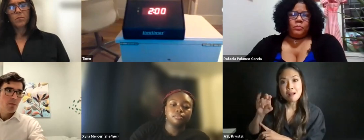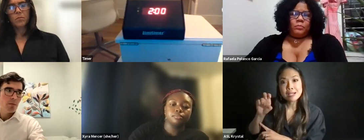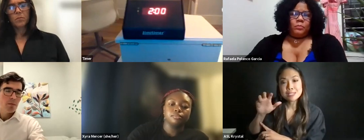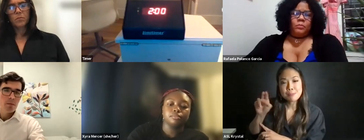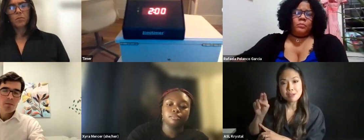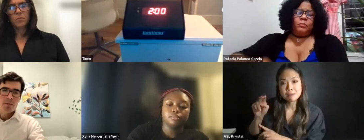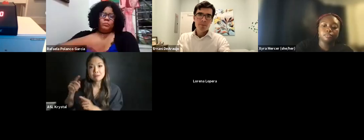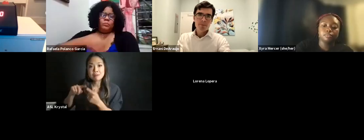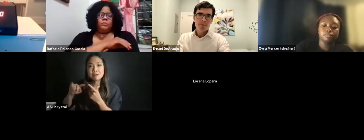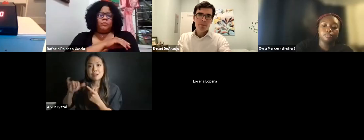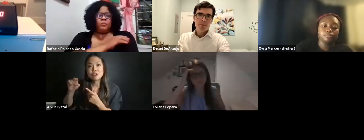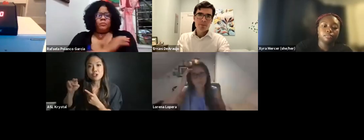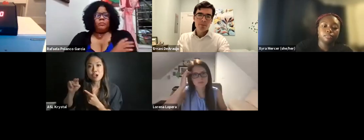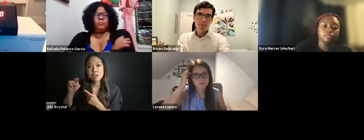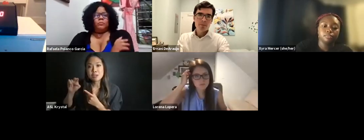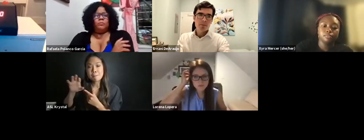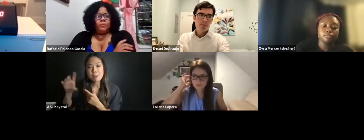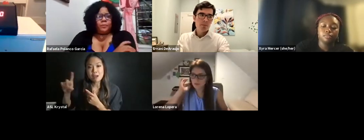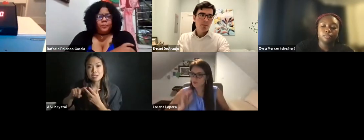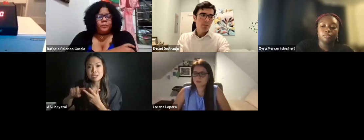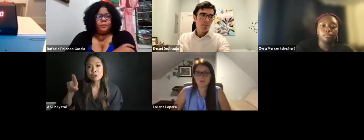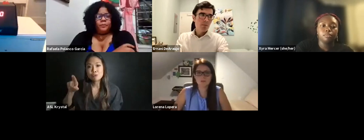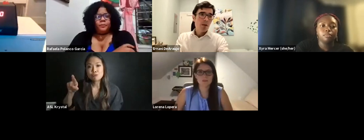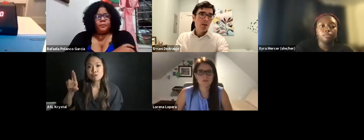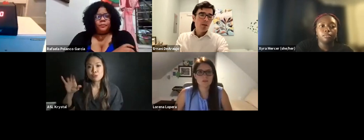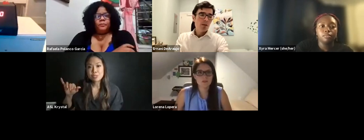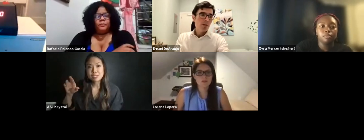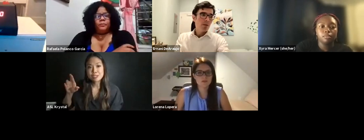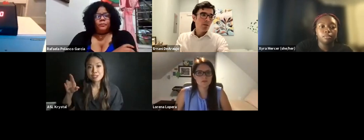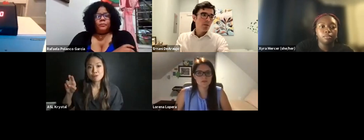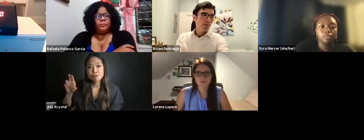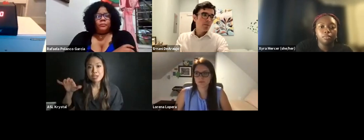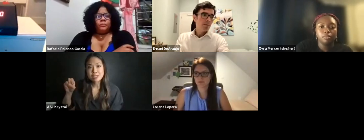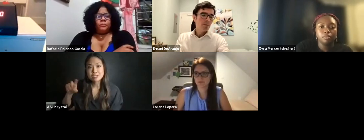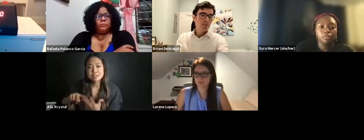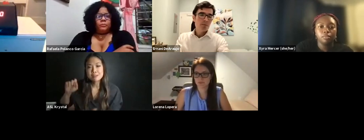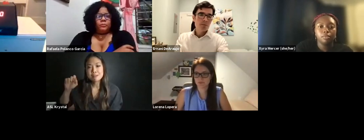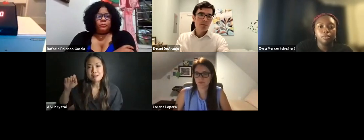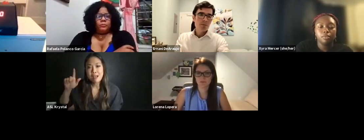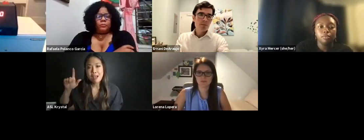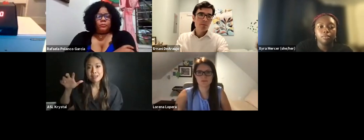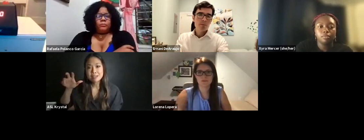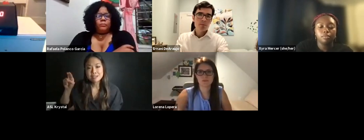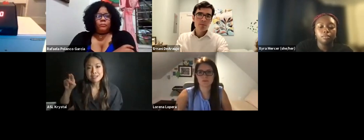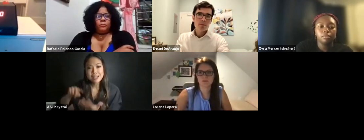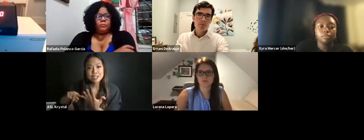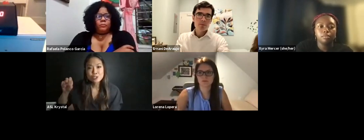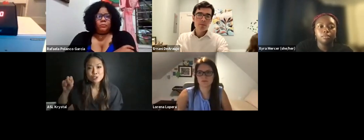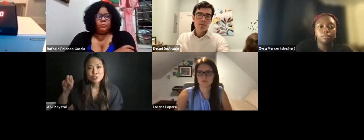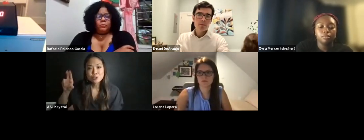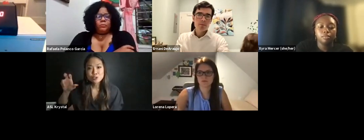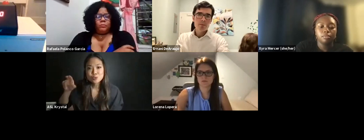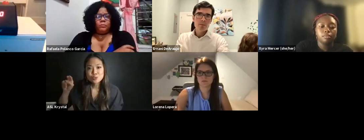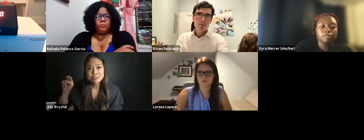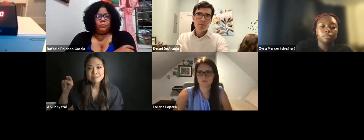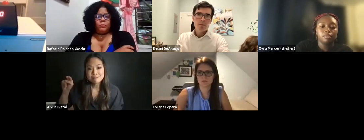ruby reyes allison cox and susan mays rothstein if you could all please raise your hands virtually